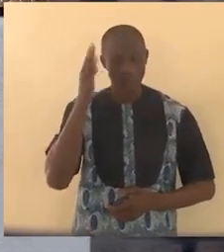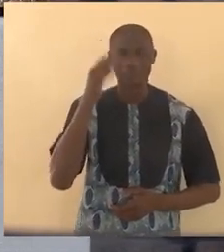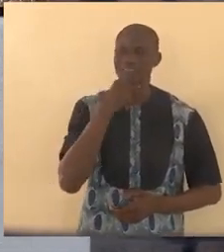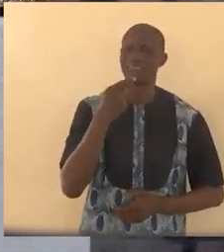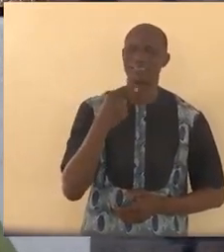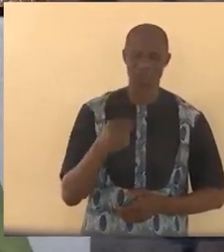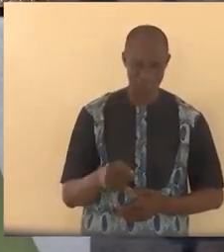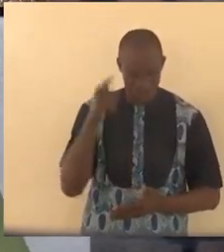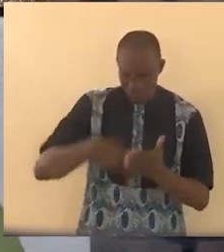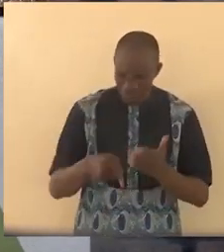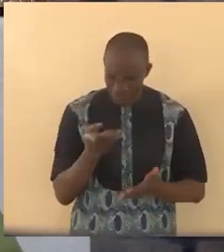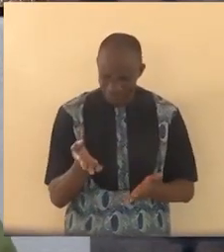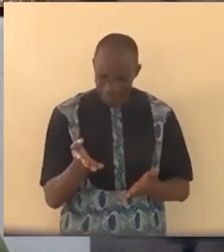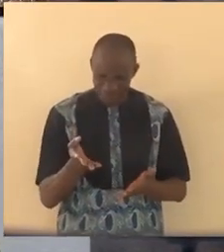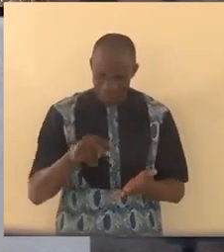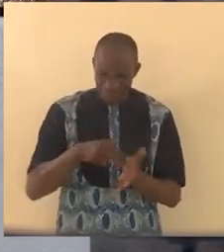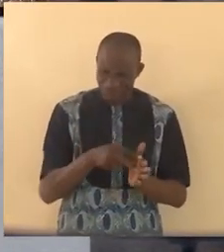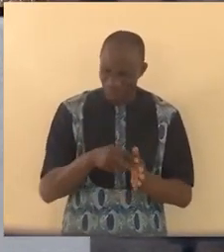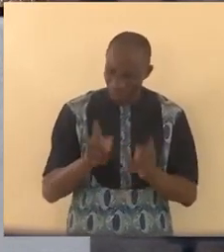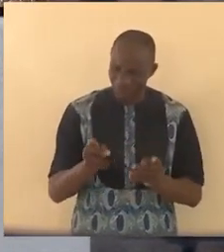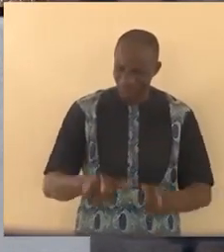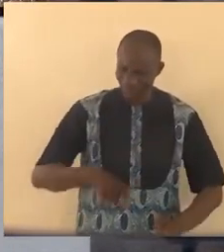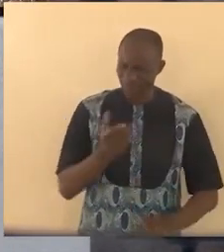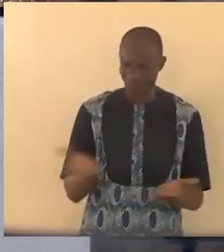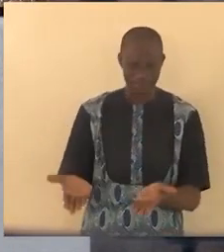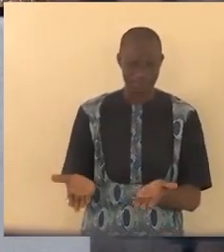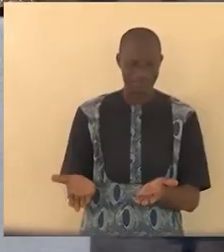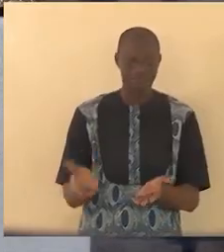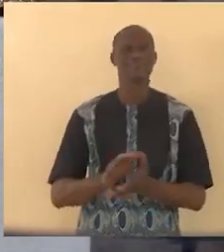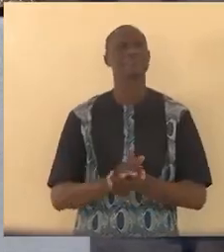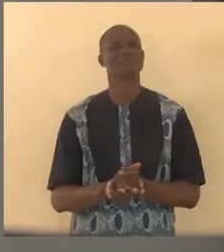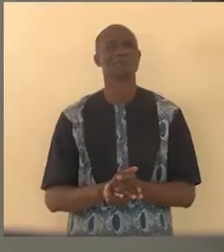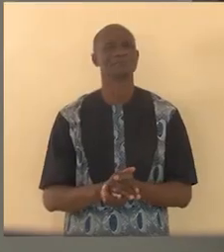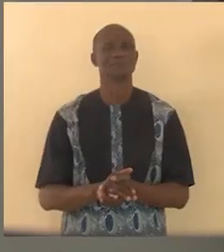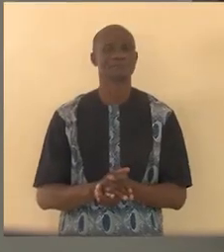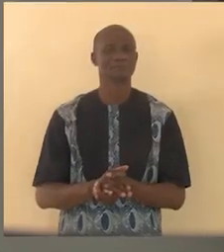your grandson will say, ah, you mean people lived here?